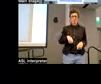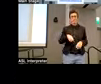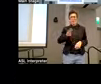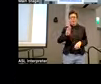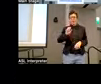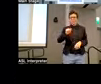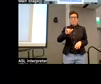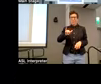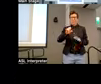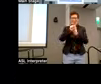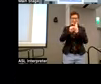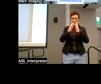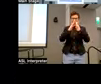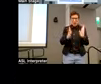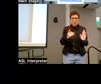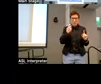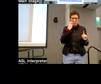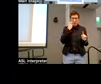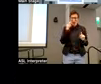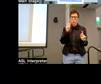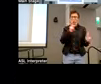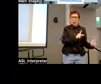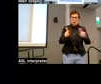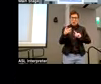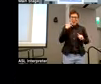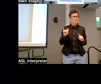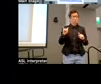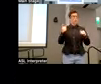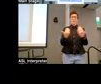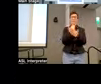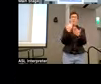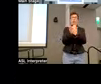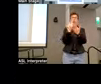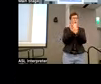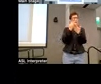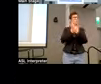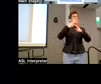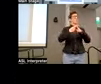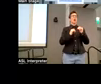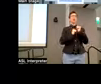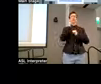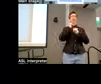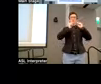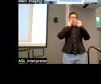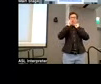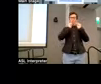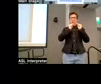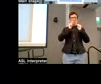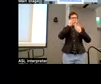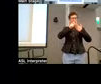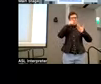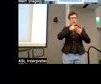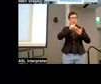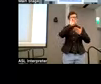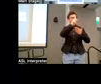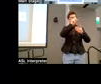of the Blind. We did the same thing we did in California. We tried this new thing, which now is called structured negotiation and wrote a letter to